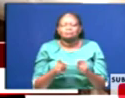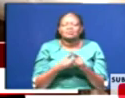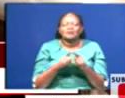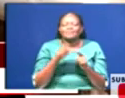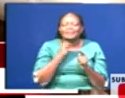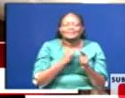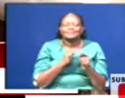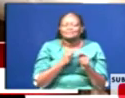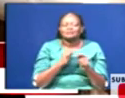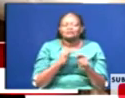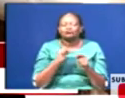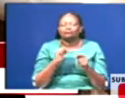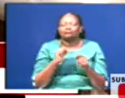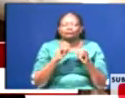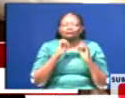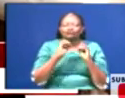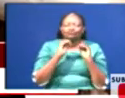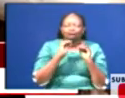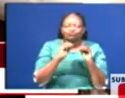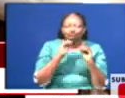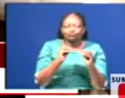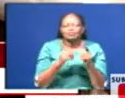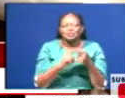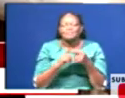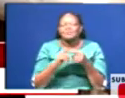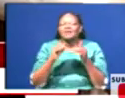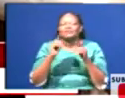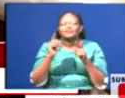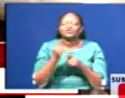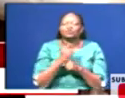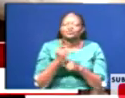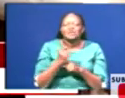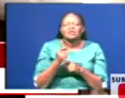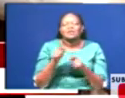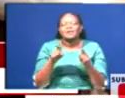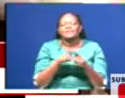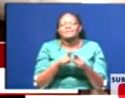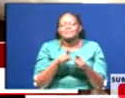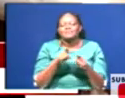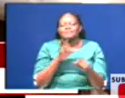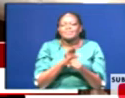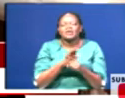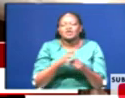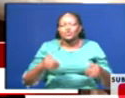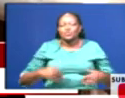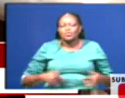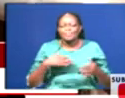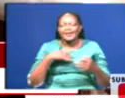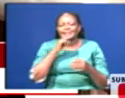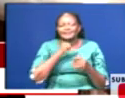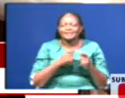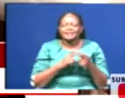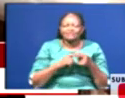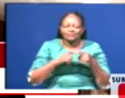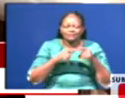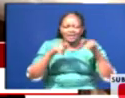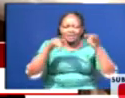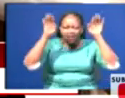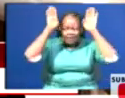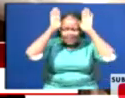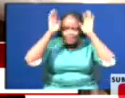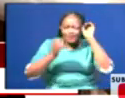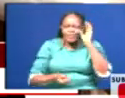kuelimisha wanafunzi wa rika yangu. Hii nimefanya course kadha. Nimefanya rabbit production na nikafanya